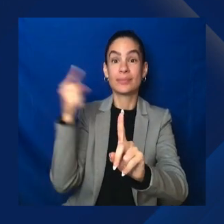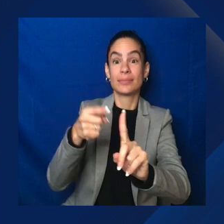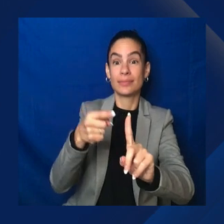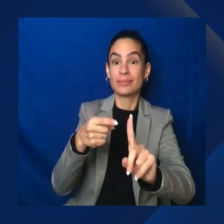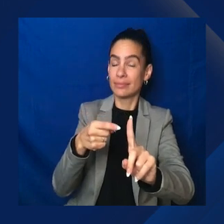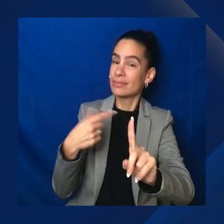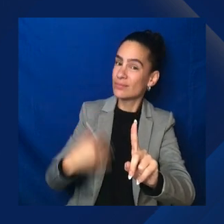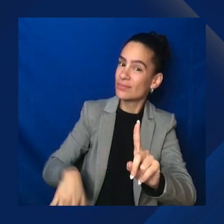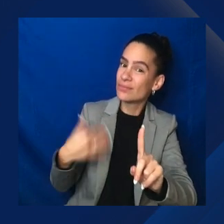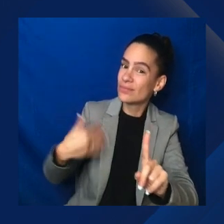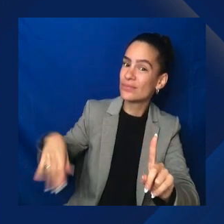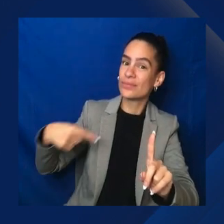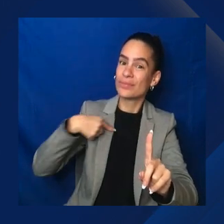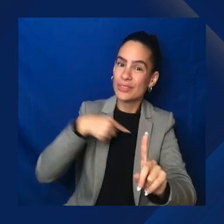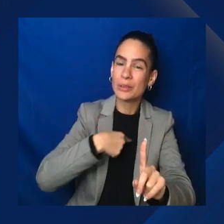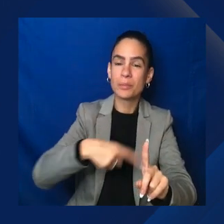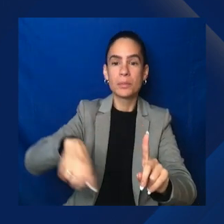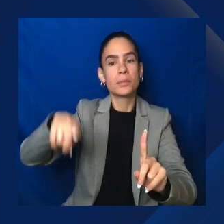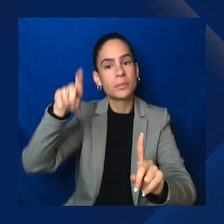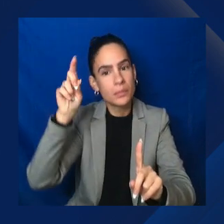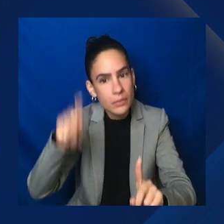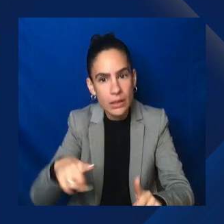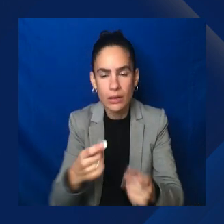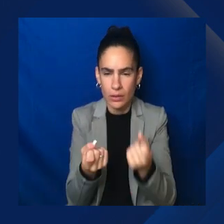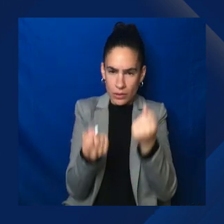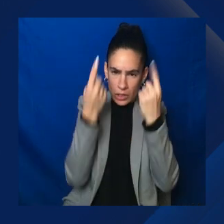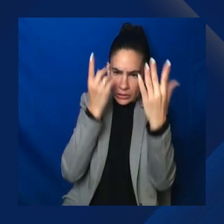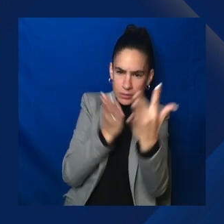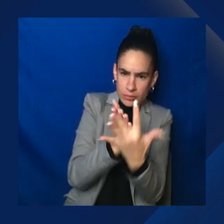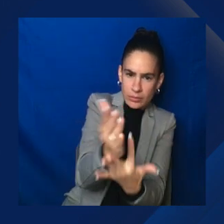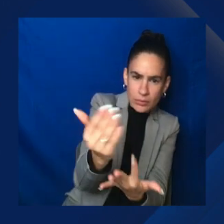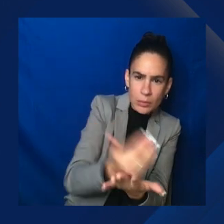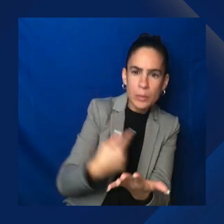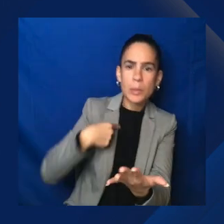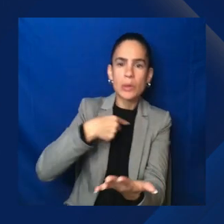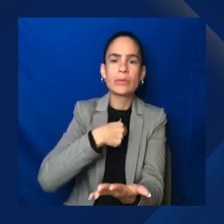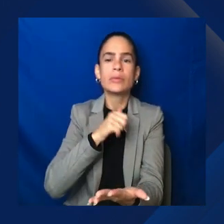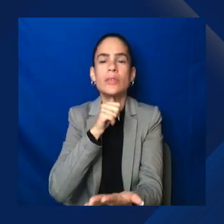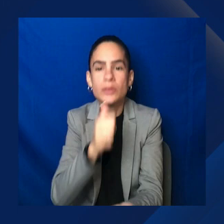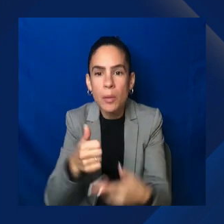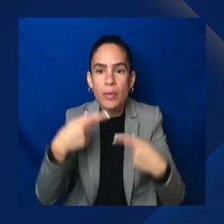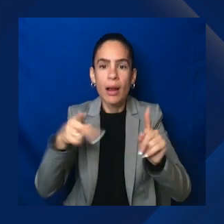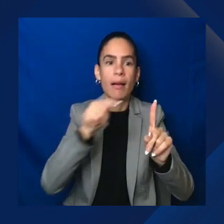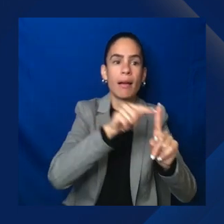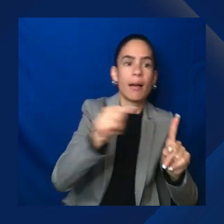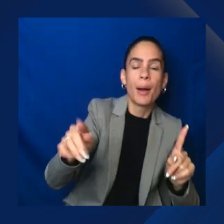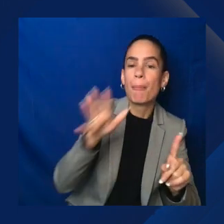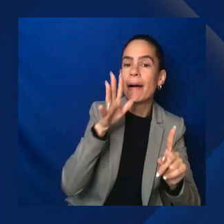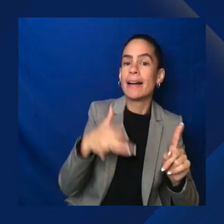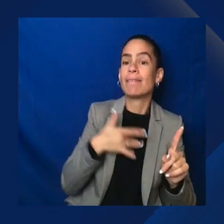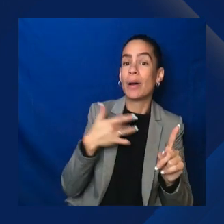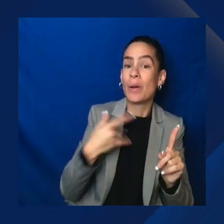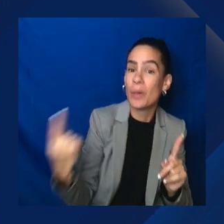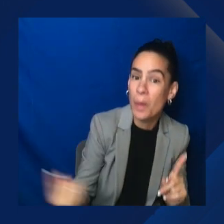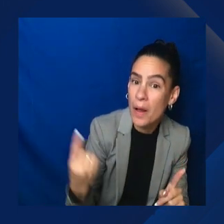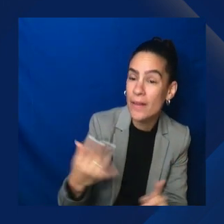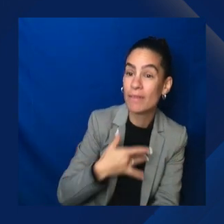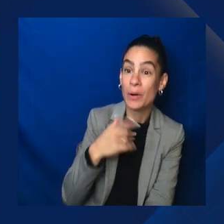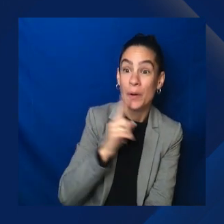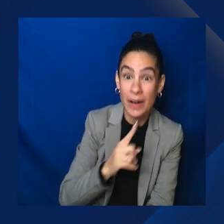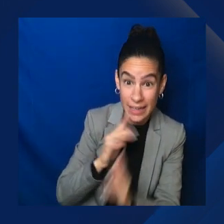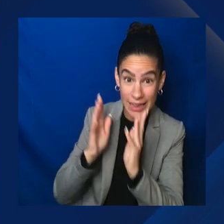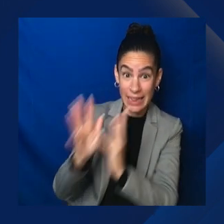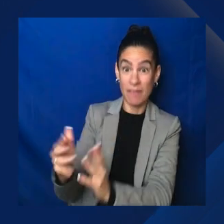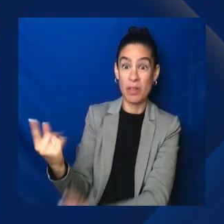them feel alone. Mm-hmm. We're not going to let them be alone. And they're too precious. Yeah. You know, I gave a speech